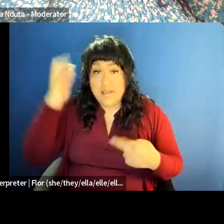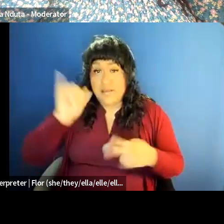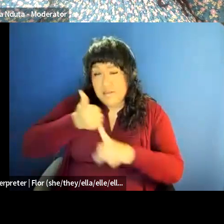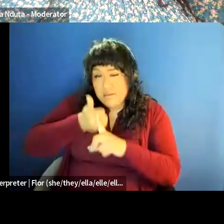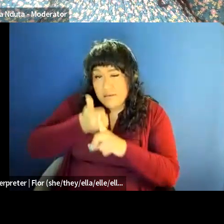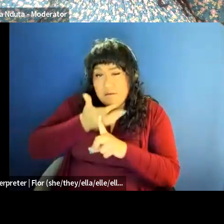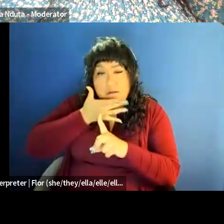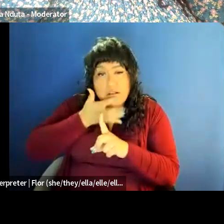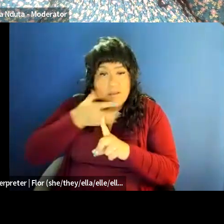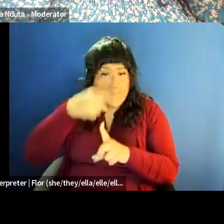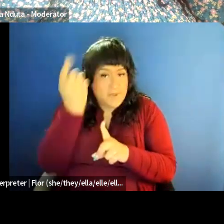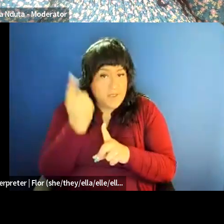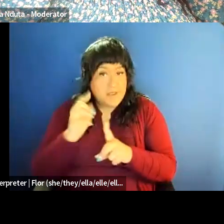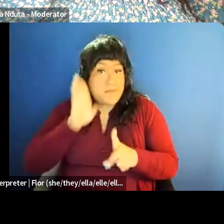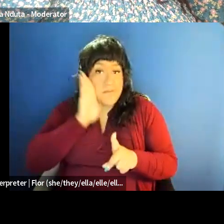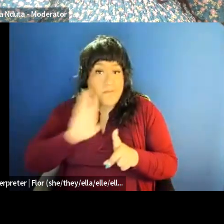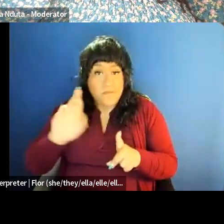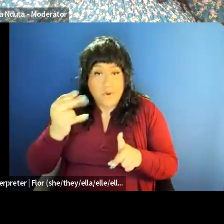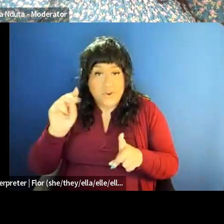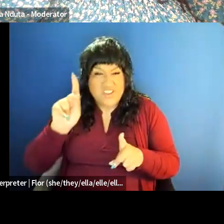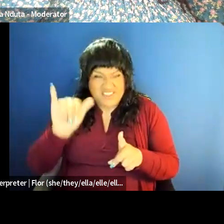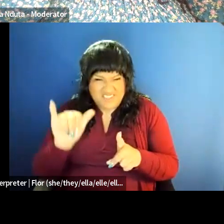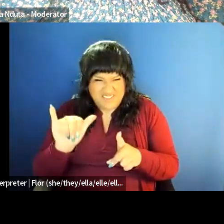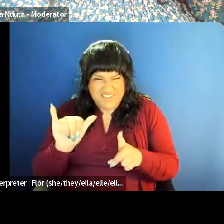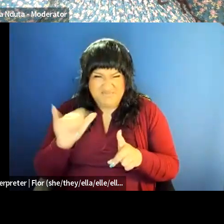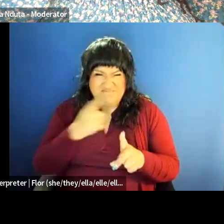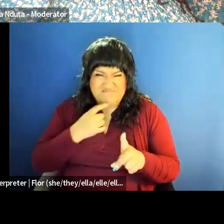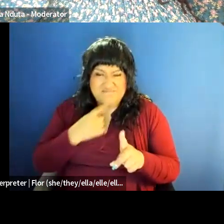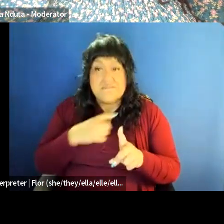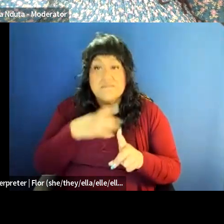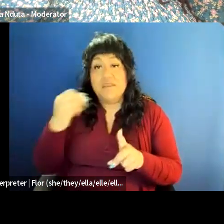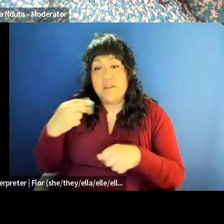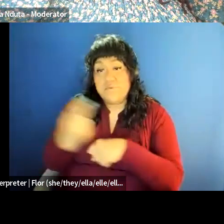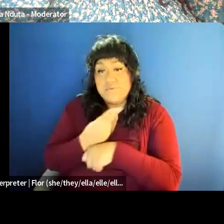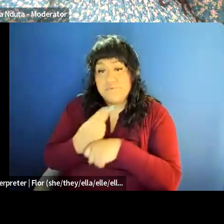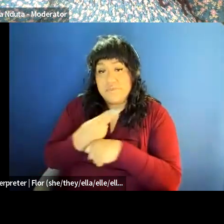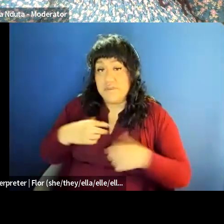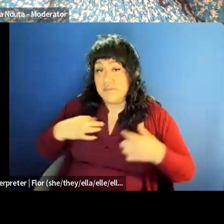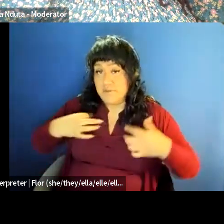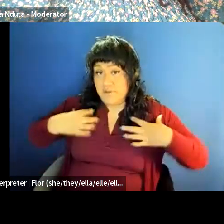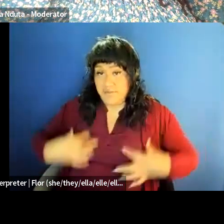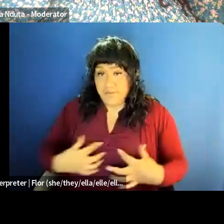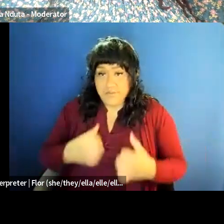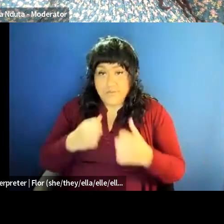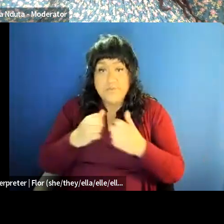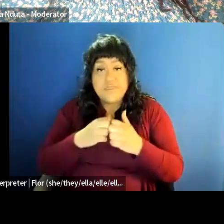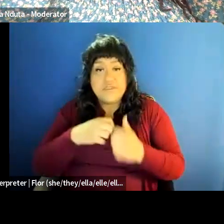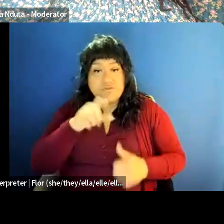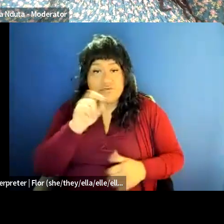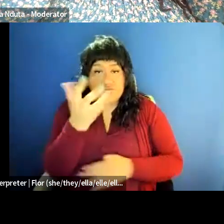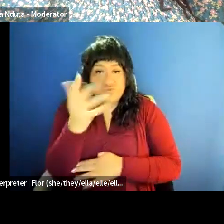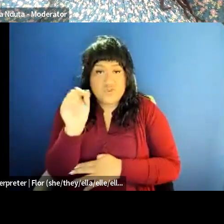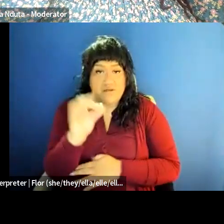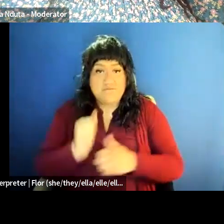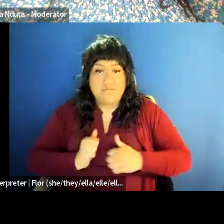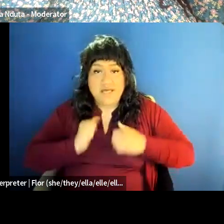I'm wearing a green flower dress with a tree of life necklace and there's a bookcase and artwork on the wall behind